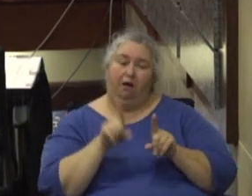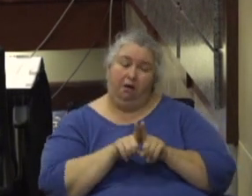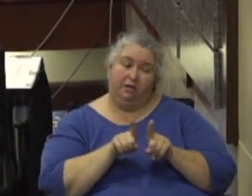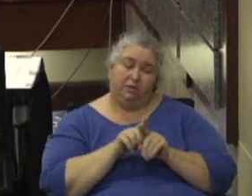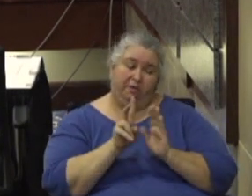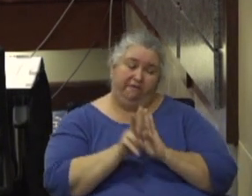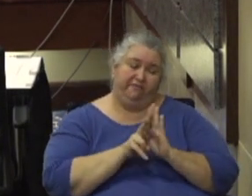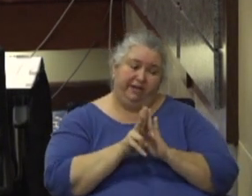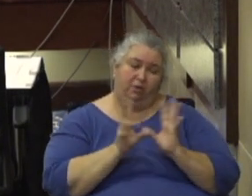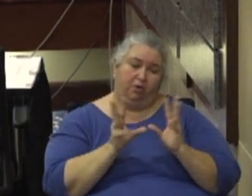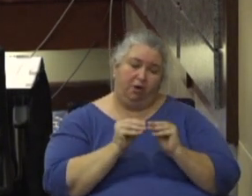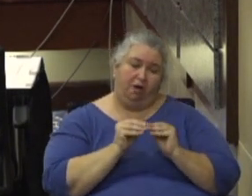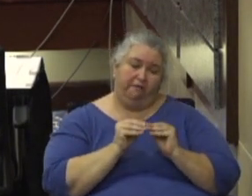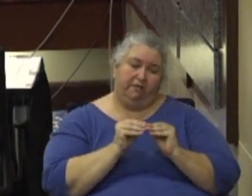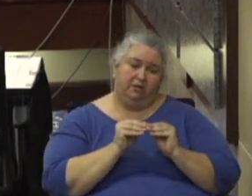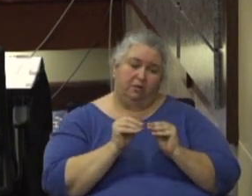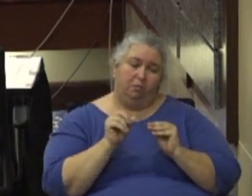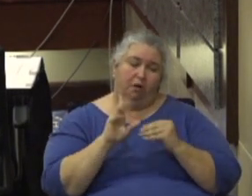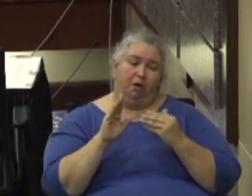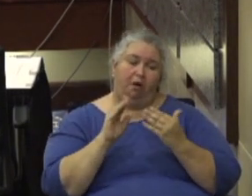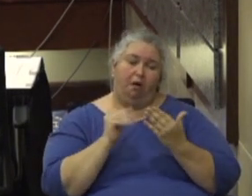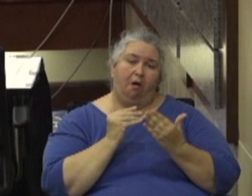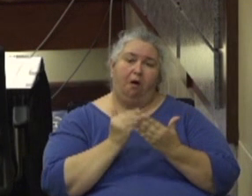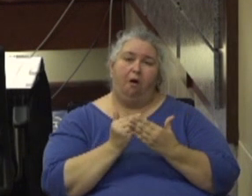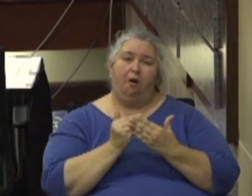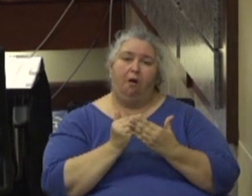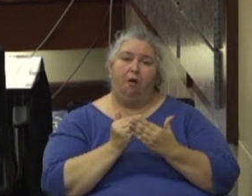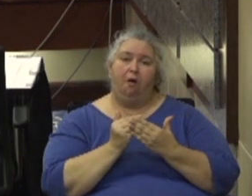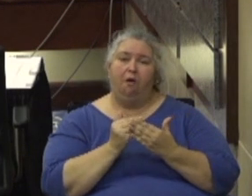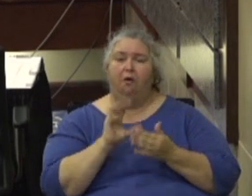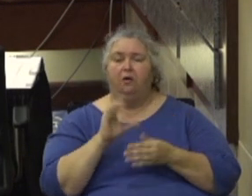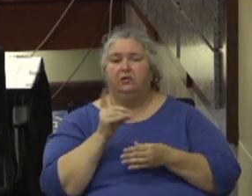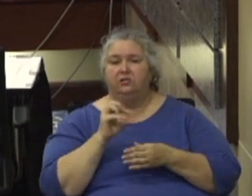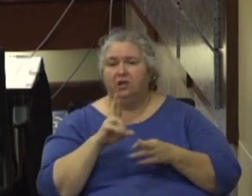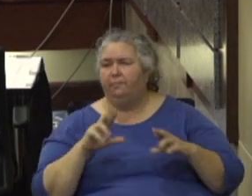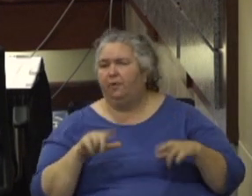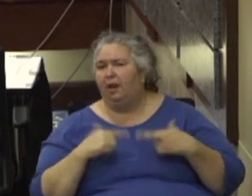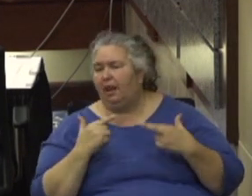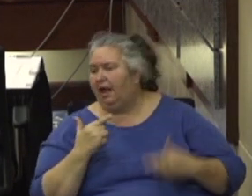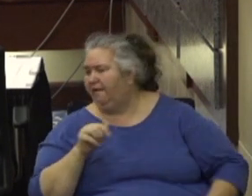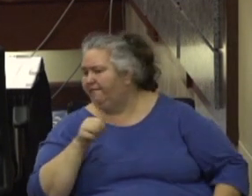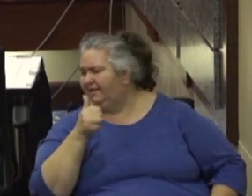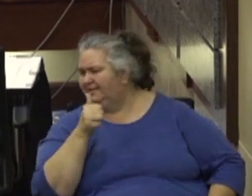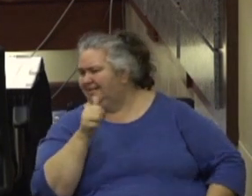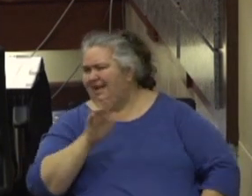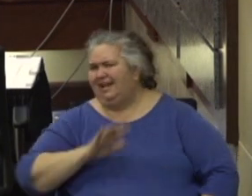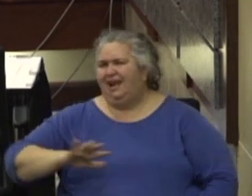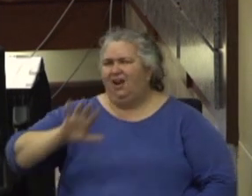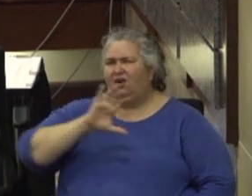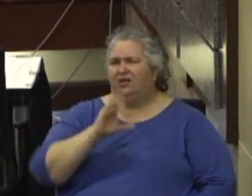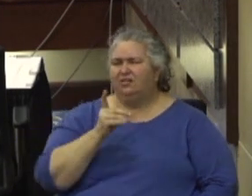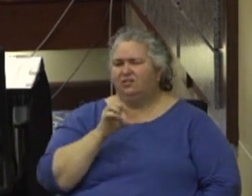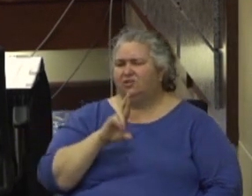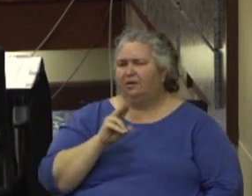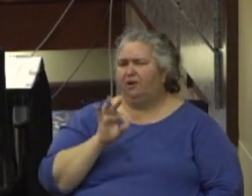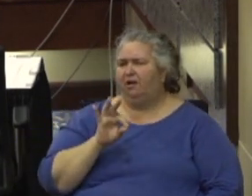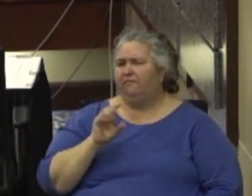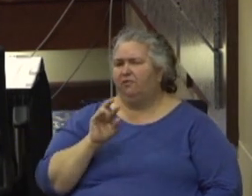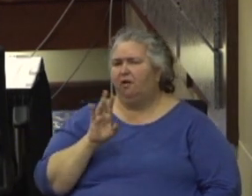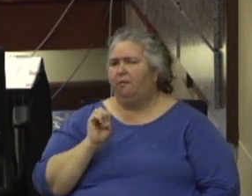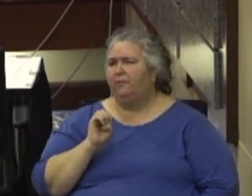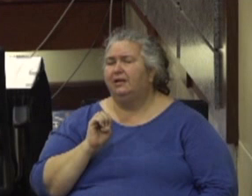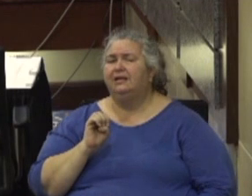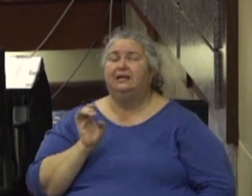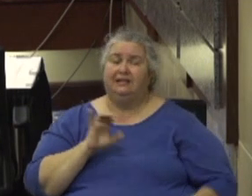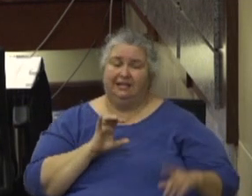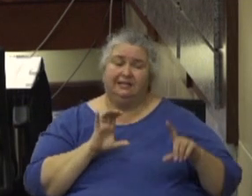video conference for all of the McLennan County Chamber Alliance, which is 10 area chambers of commerce, including Syntax Hispanic and